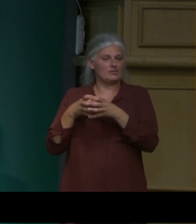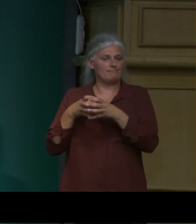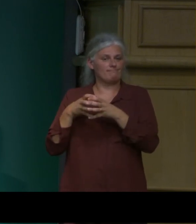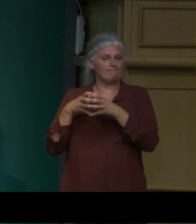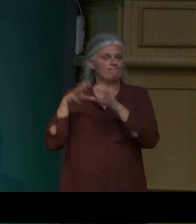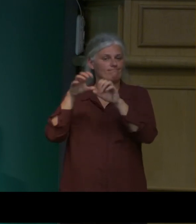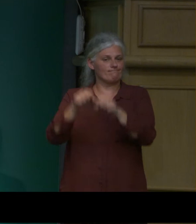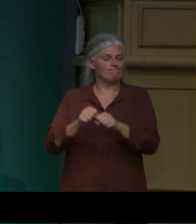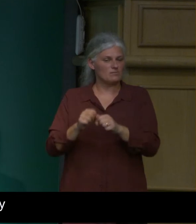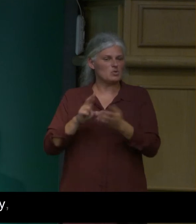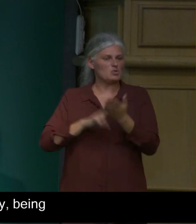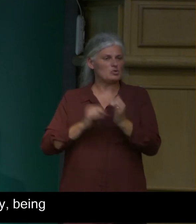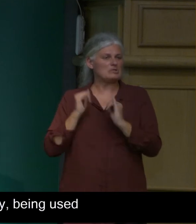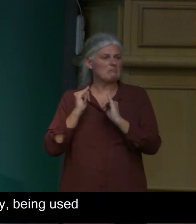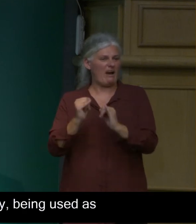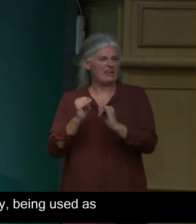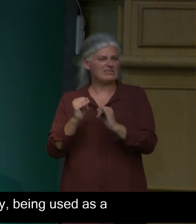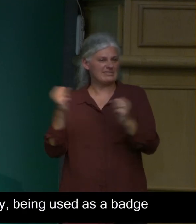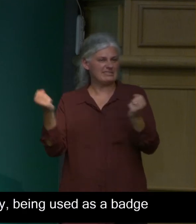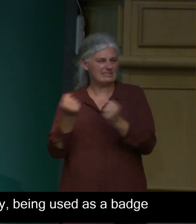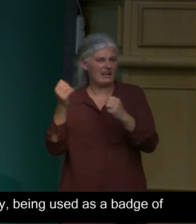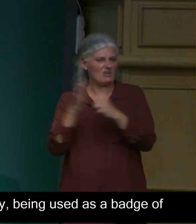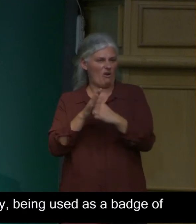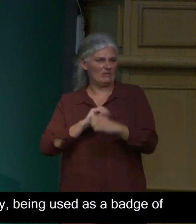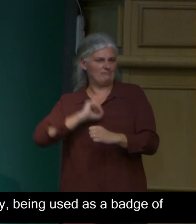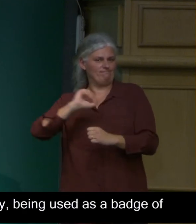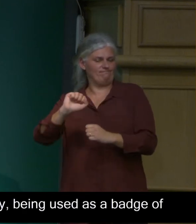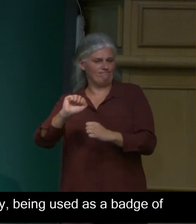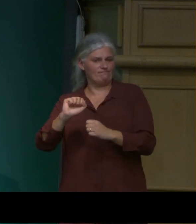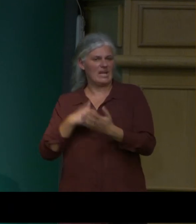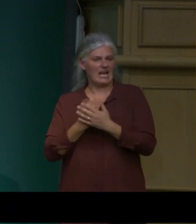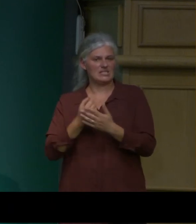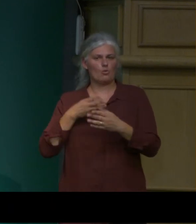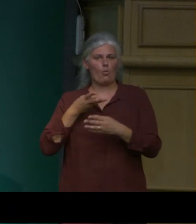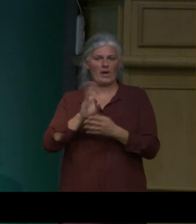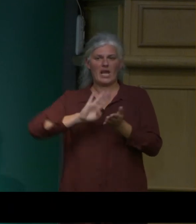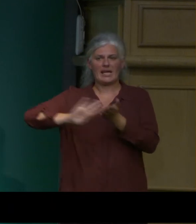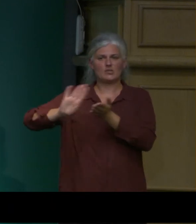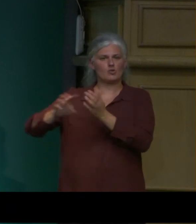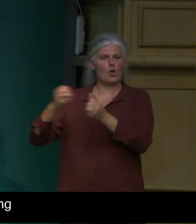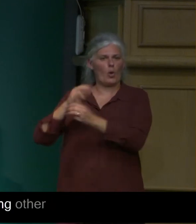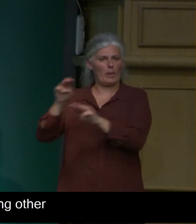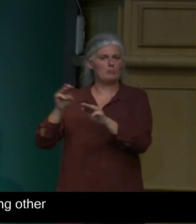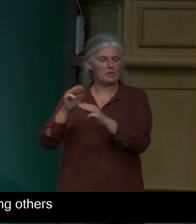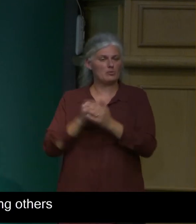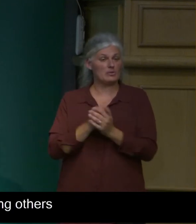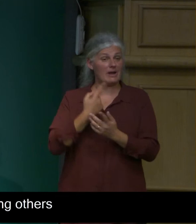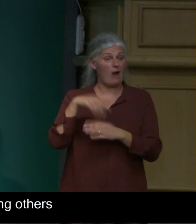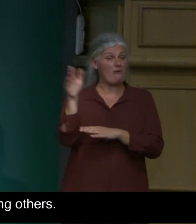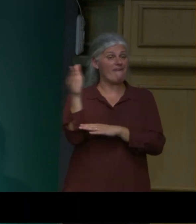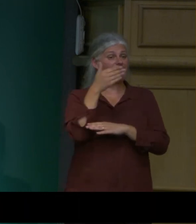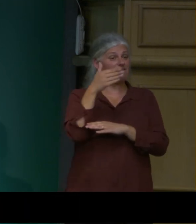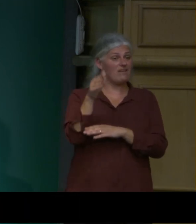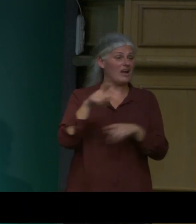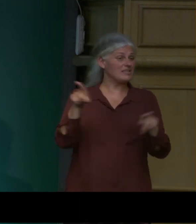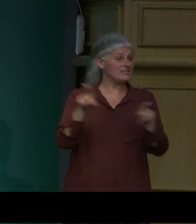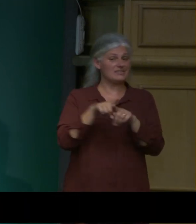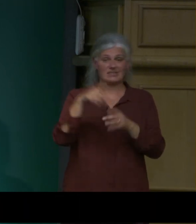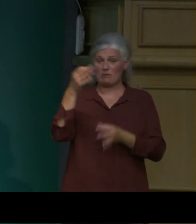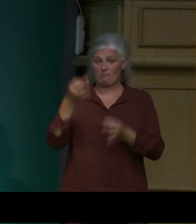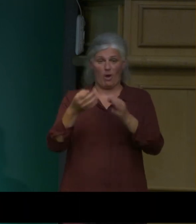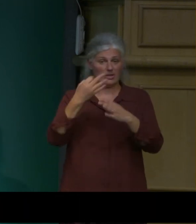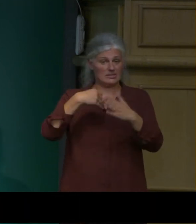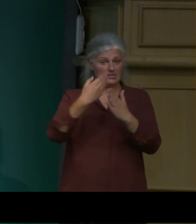being used as a badge of identification and as a way of excluding others our flag like our foreign policy